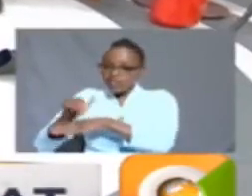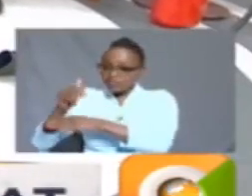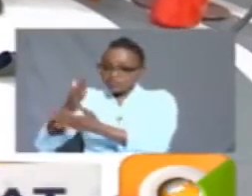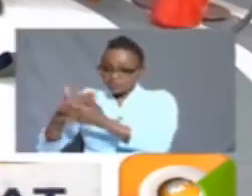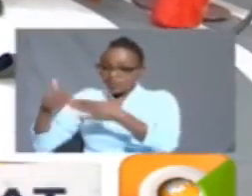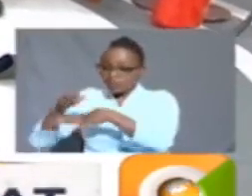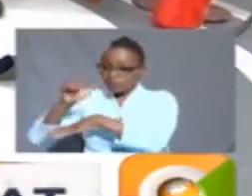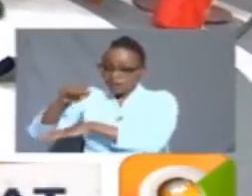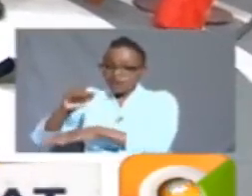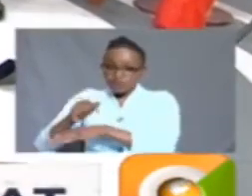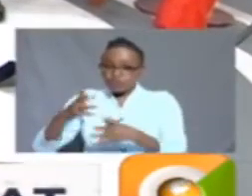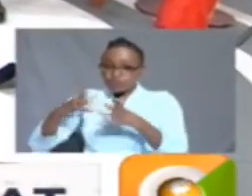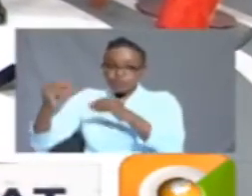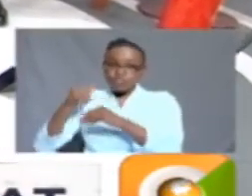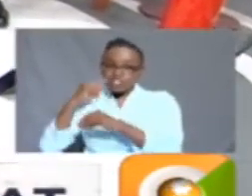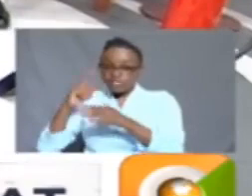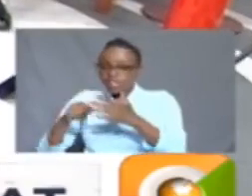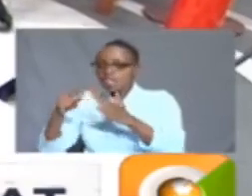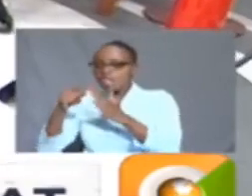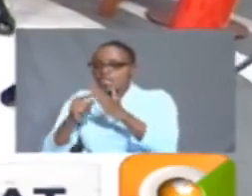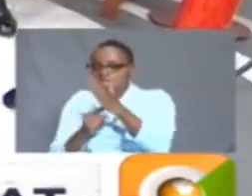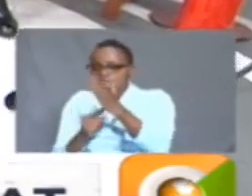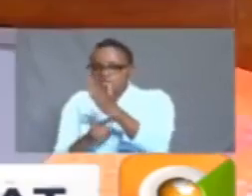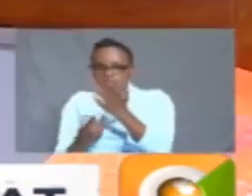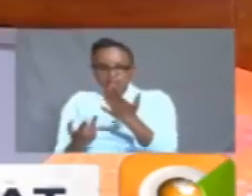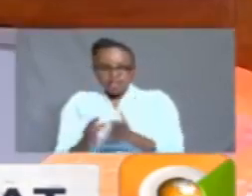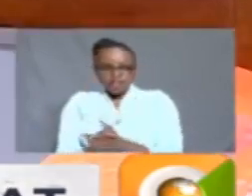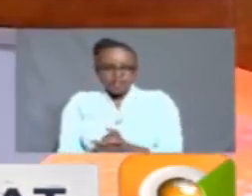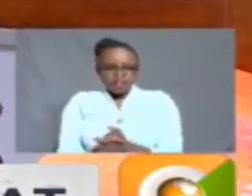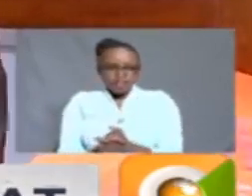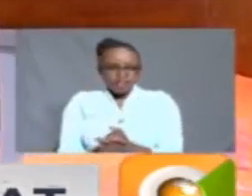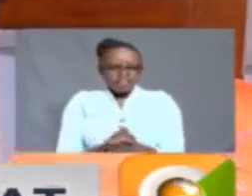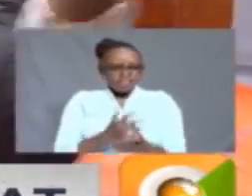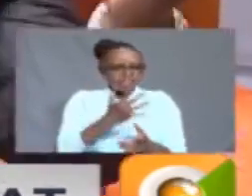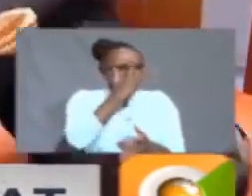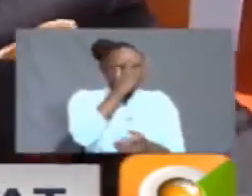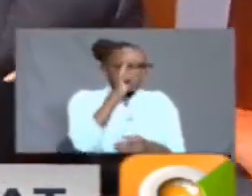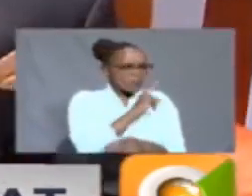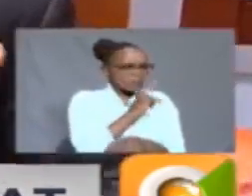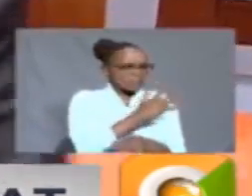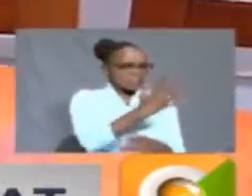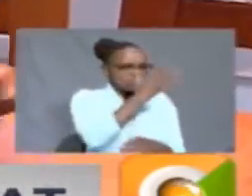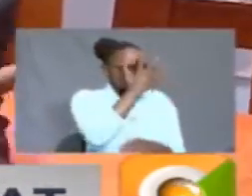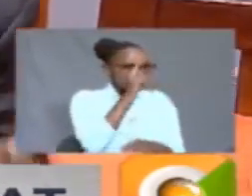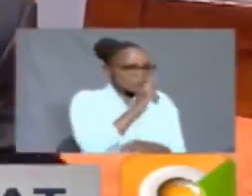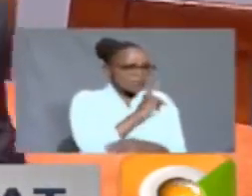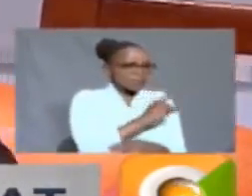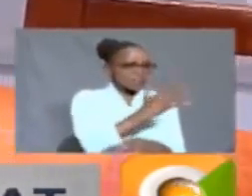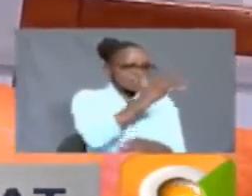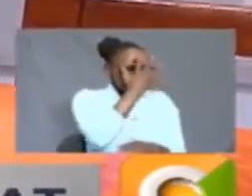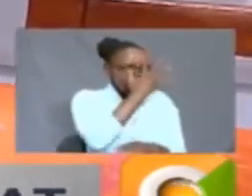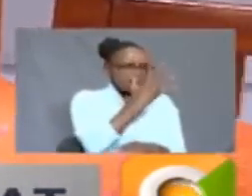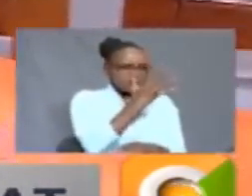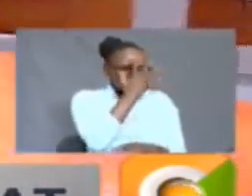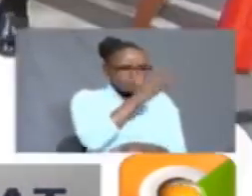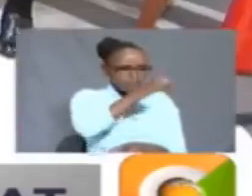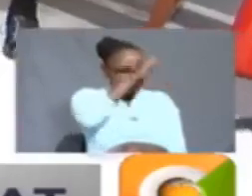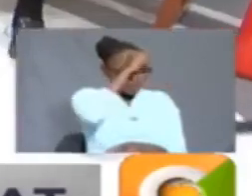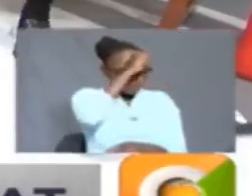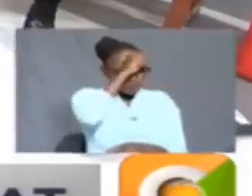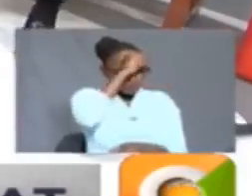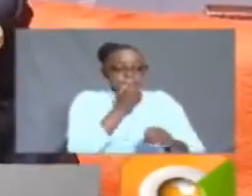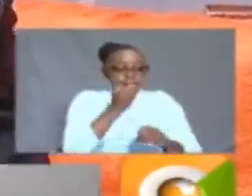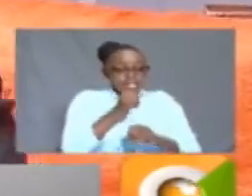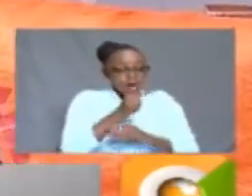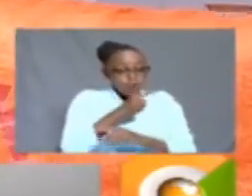funerals. Go and say this. Yeah. What a shame! What a shame! What a shame! What shame,